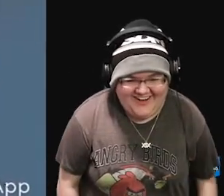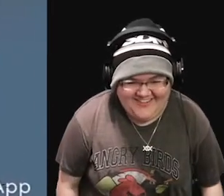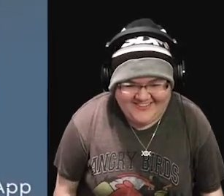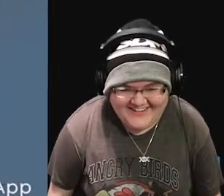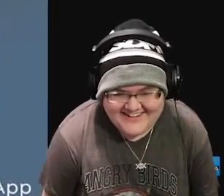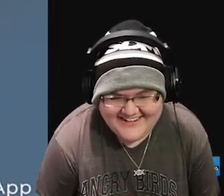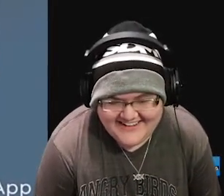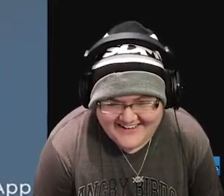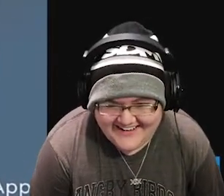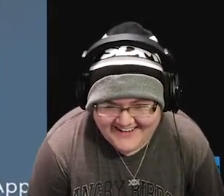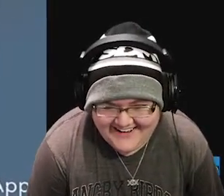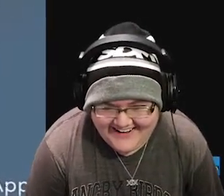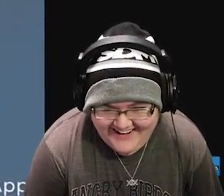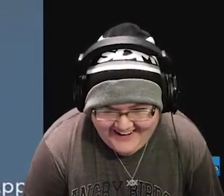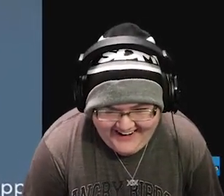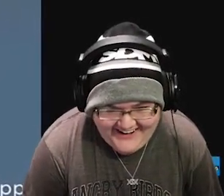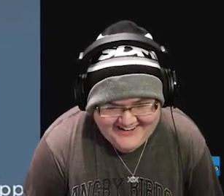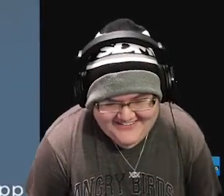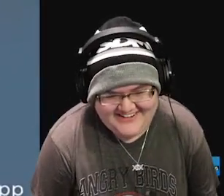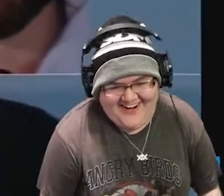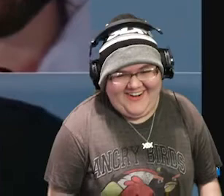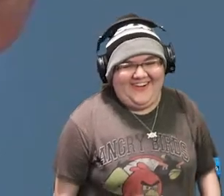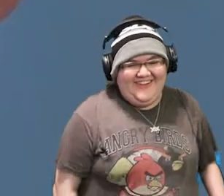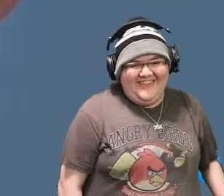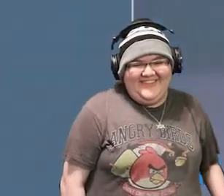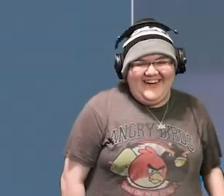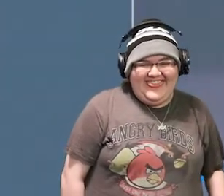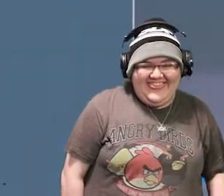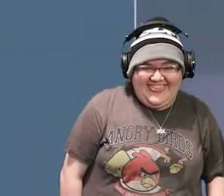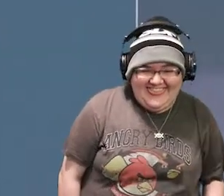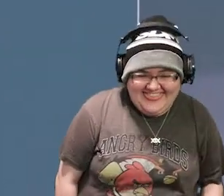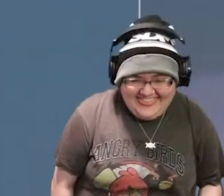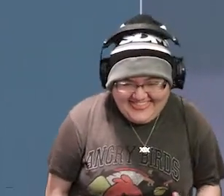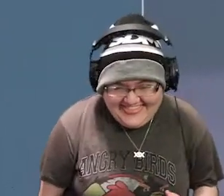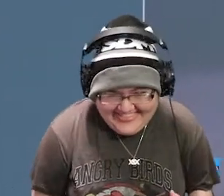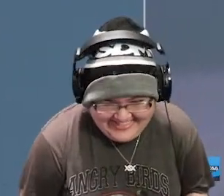god, yo. What is this smile? I don't know.